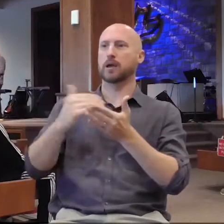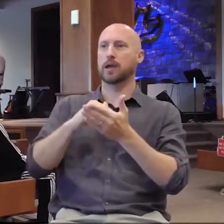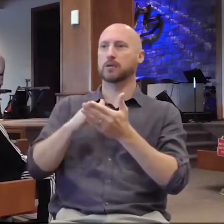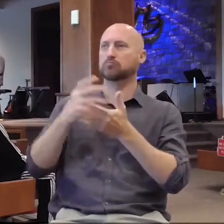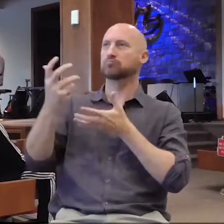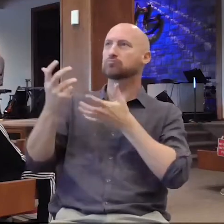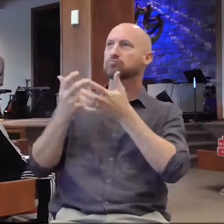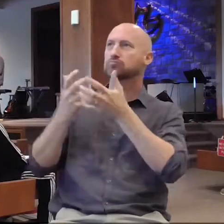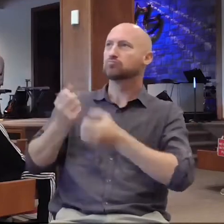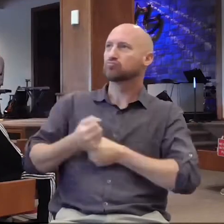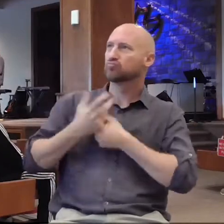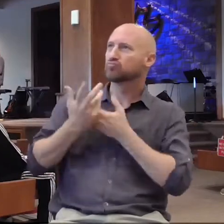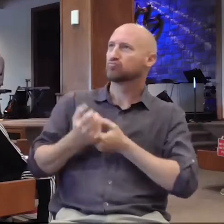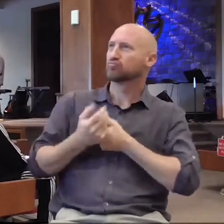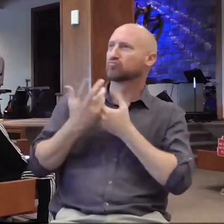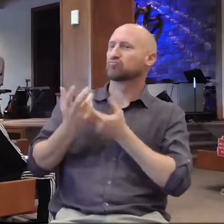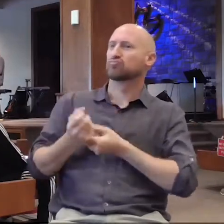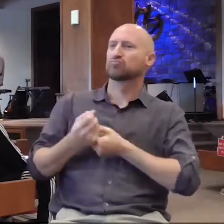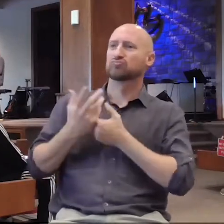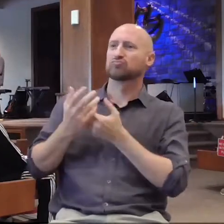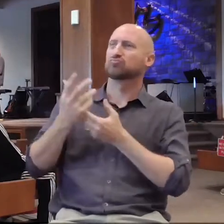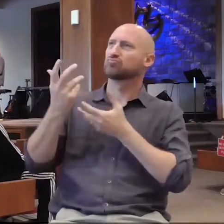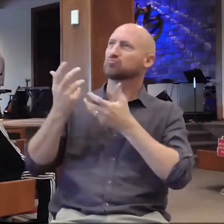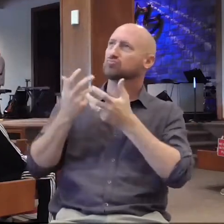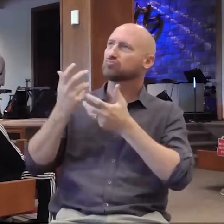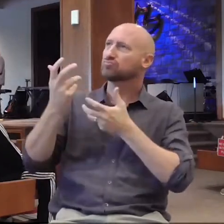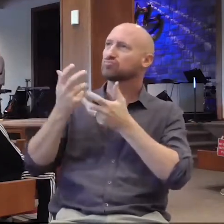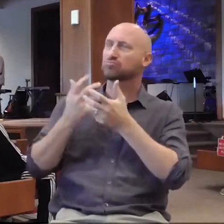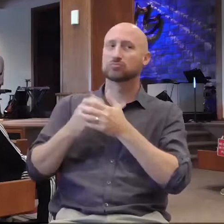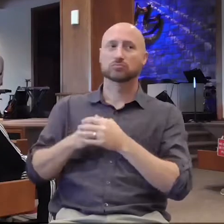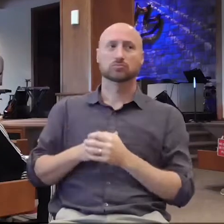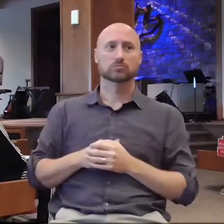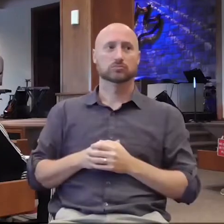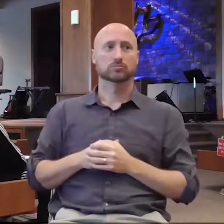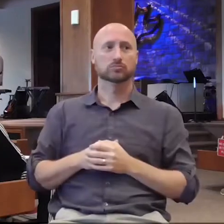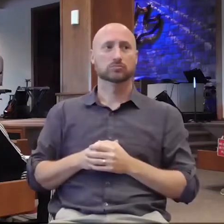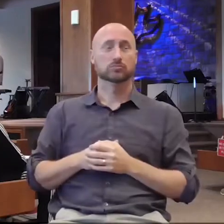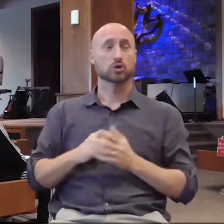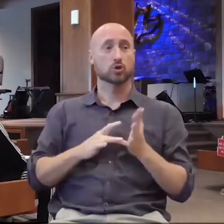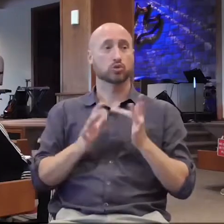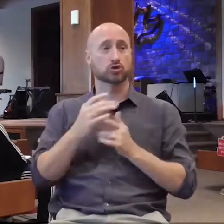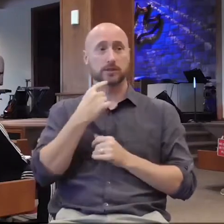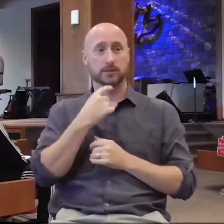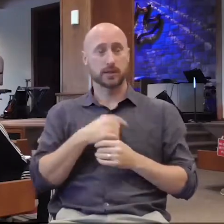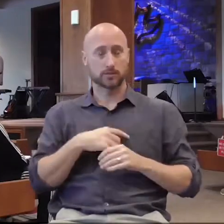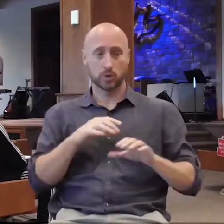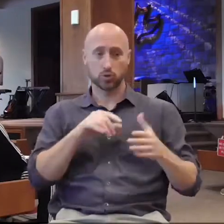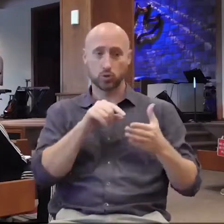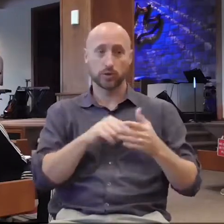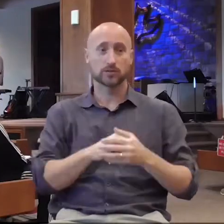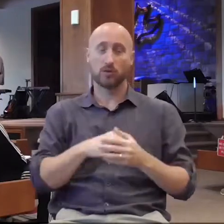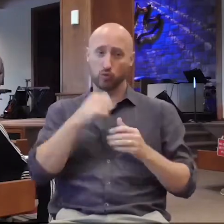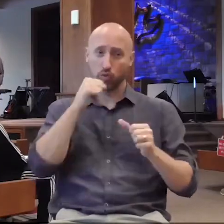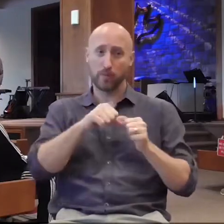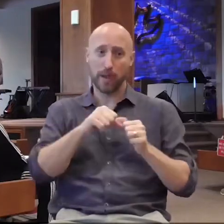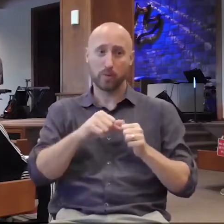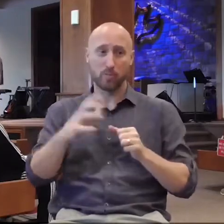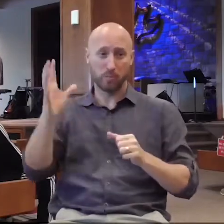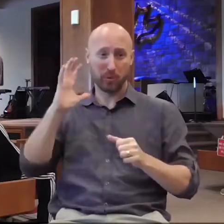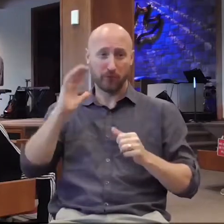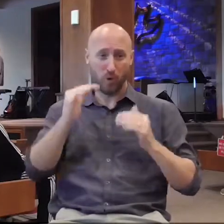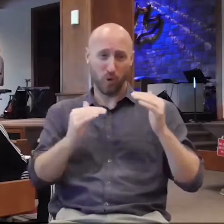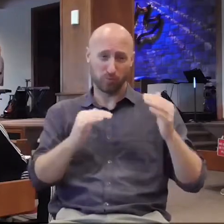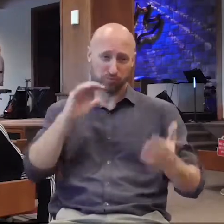So he says, do this. You must constantly be remembering from where you are fallen. It just means saying, yeah, you're right. You take